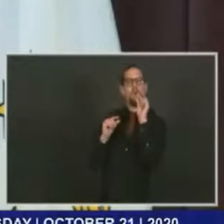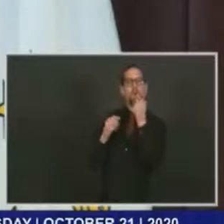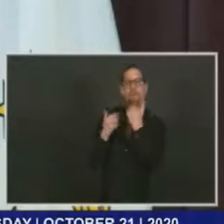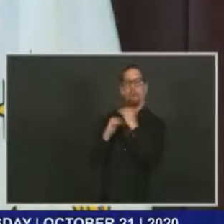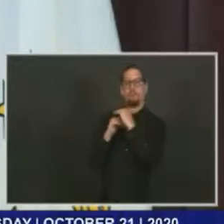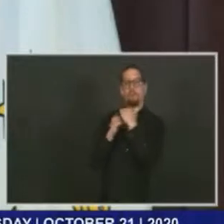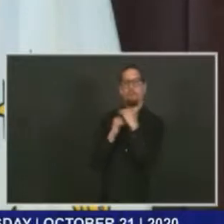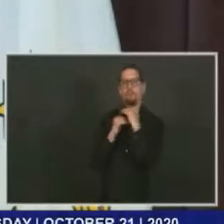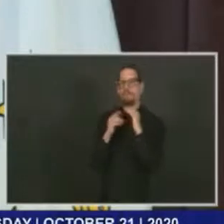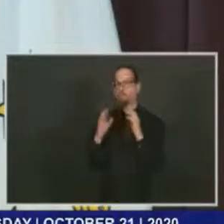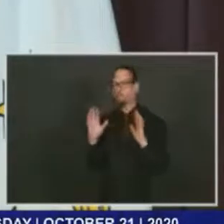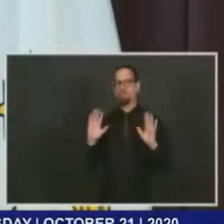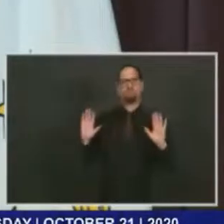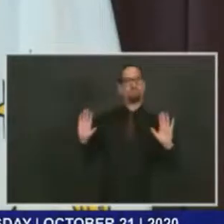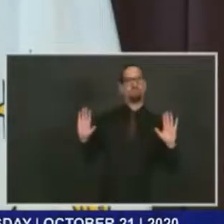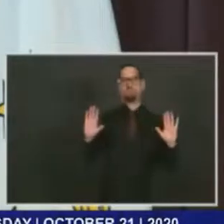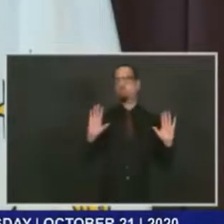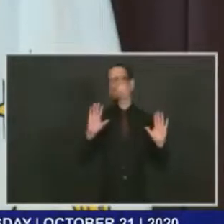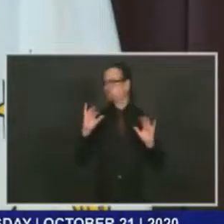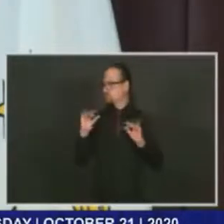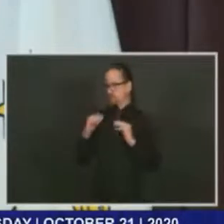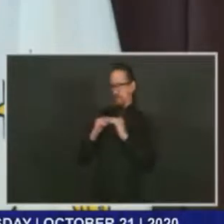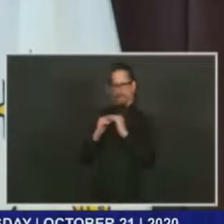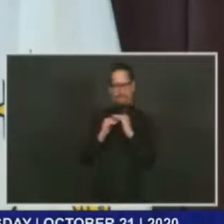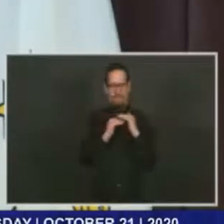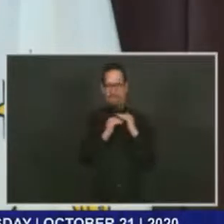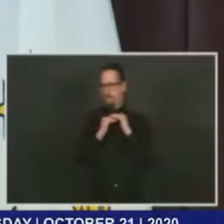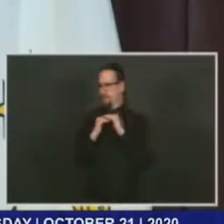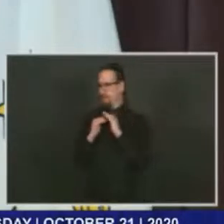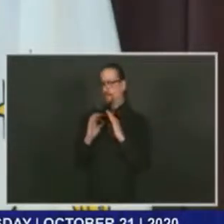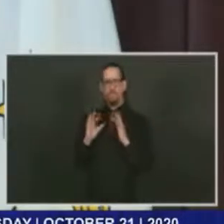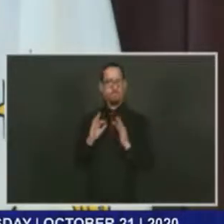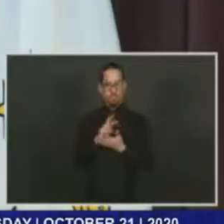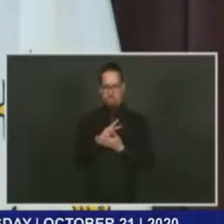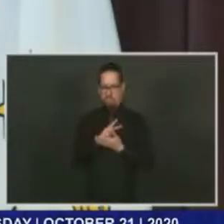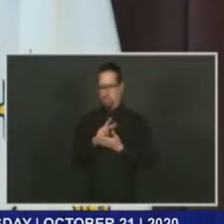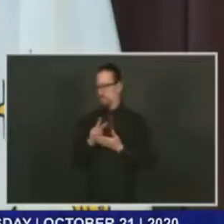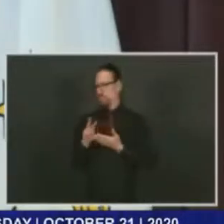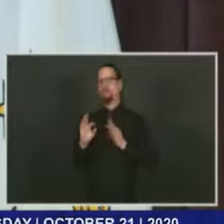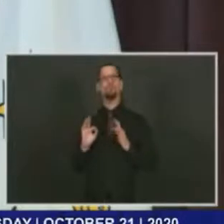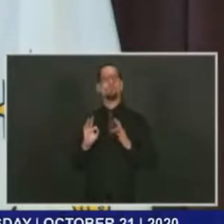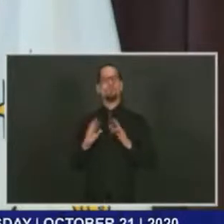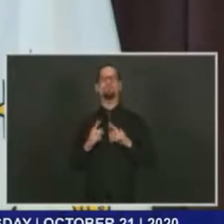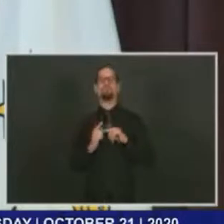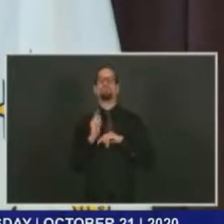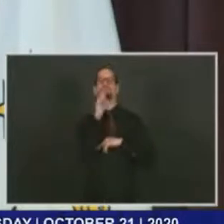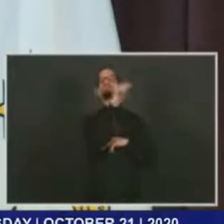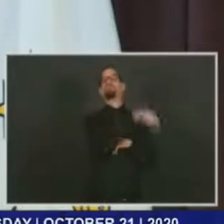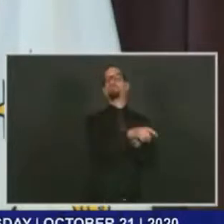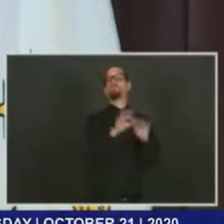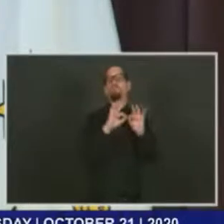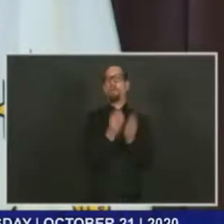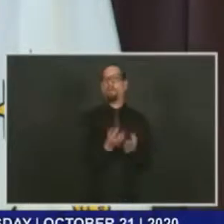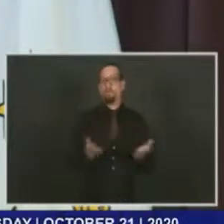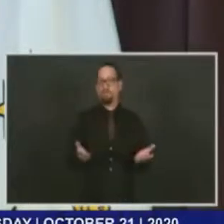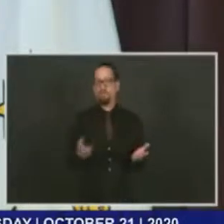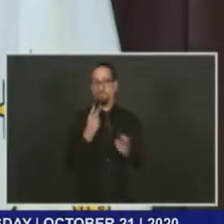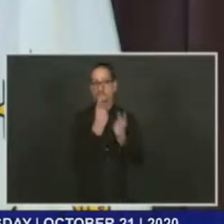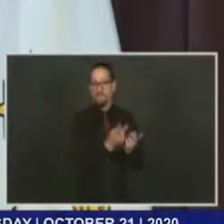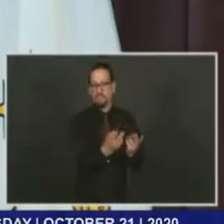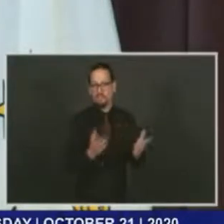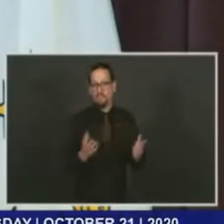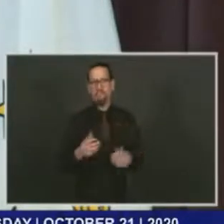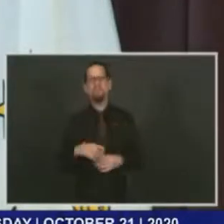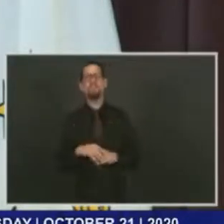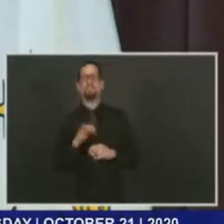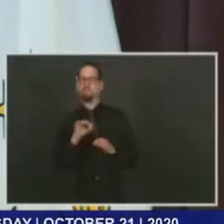of your household. Those are two critical ways to stop transmission of coronavirus. So we want to